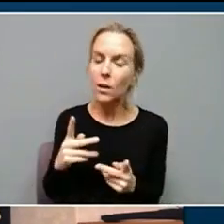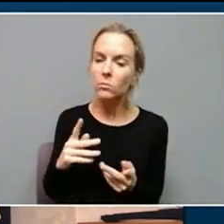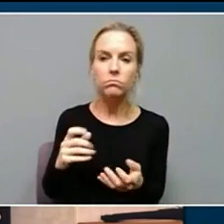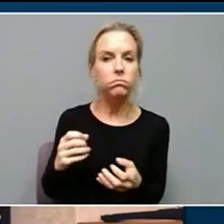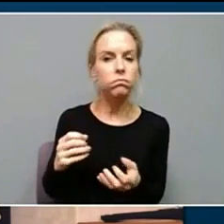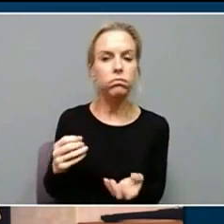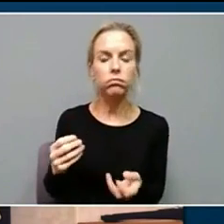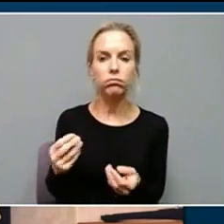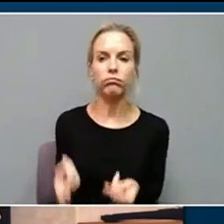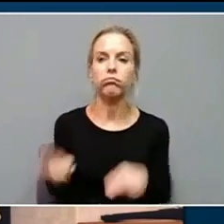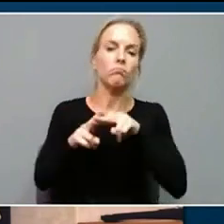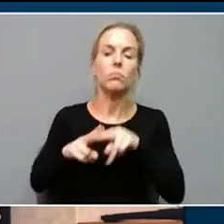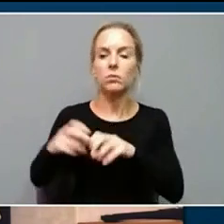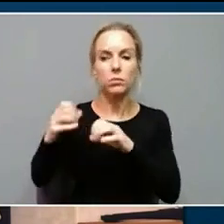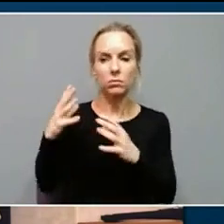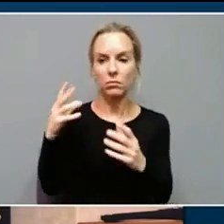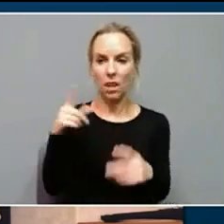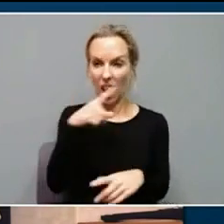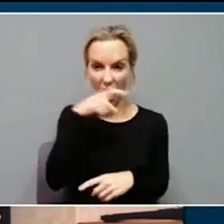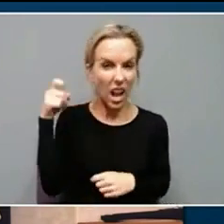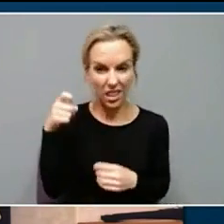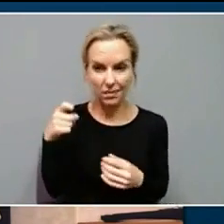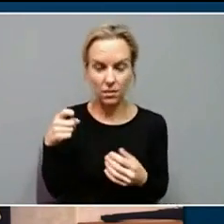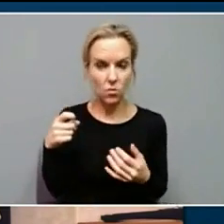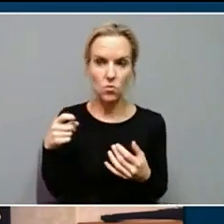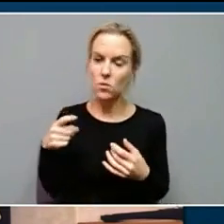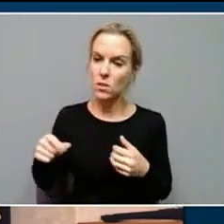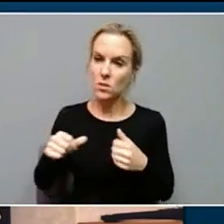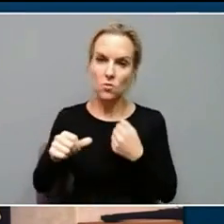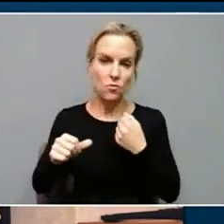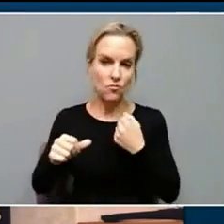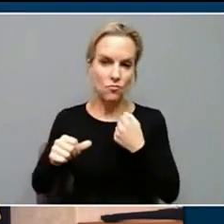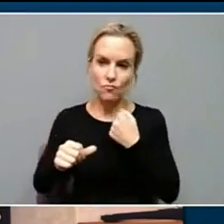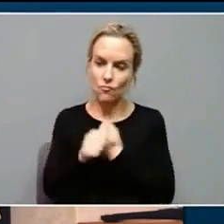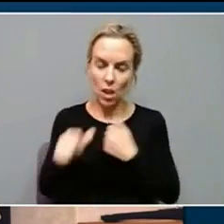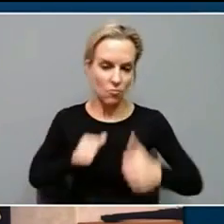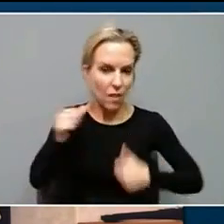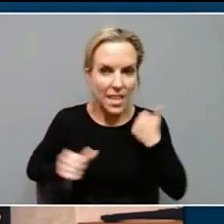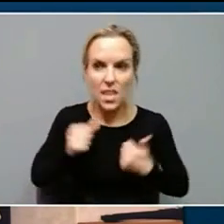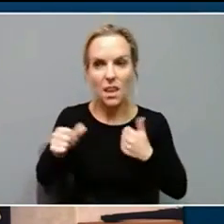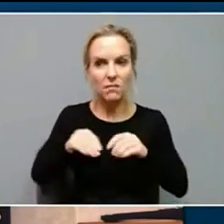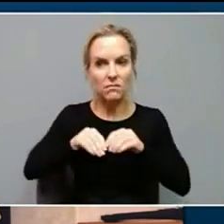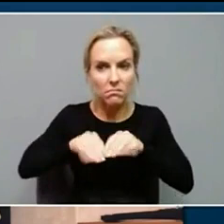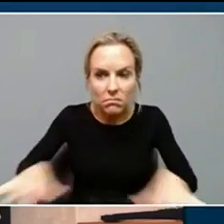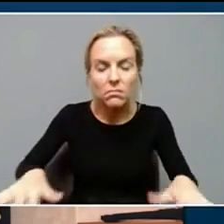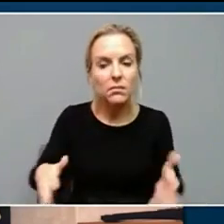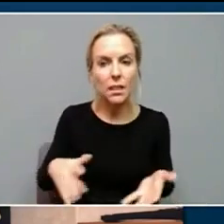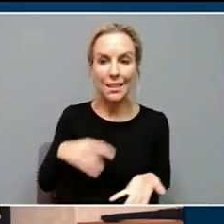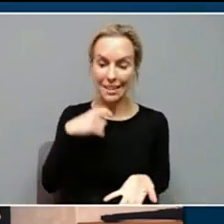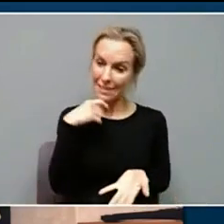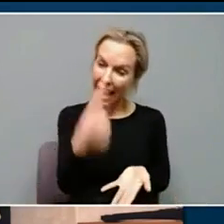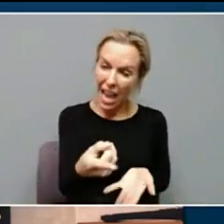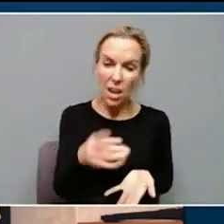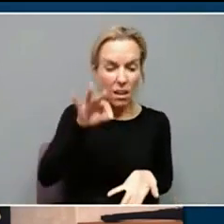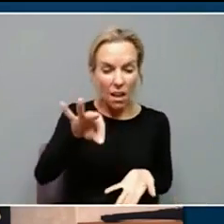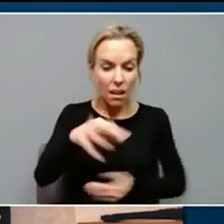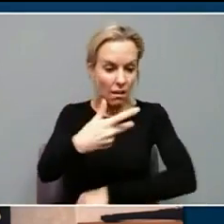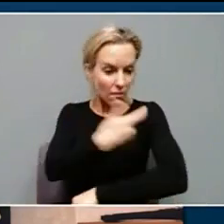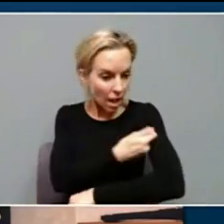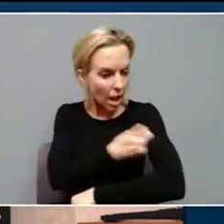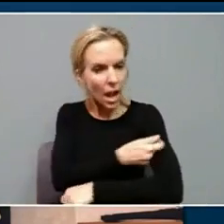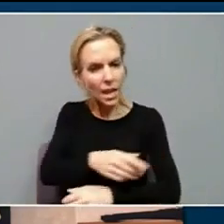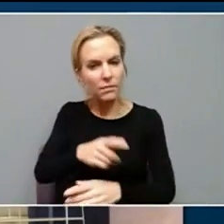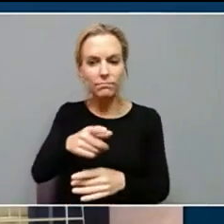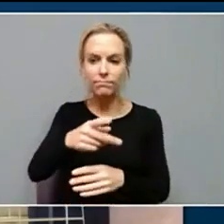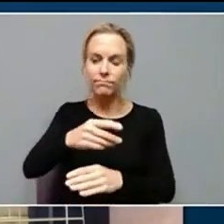back with a vengeance. And I'm not going to tell you that getting vaccinated is going to keep you from getting sick